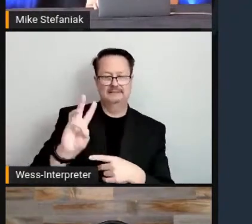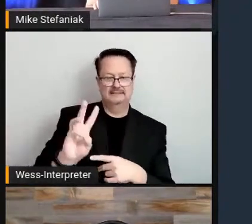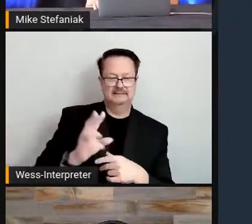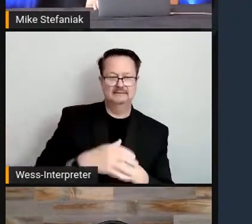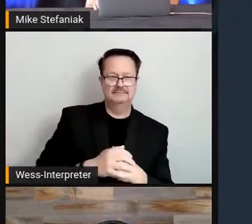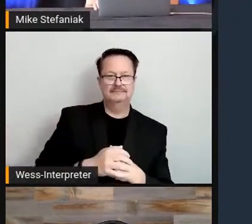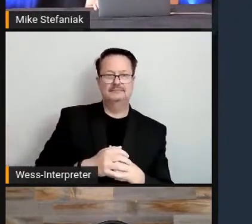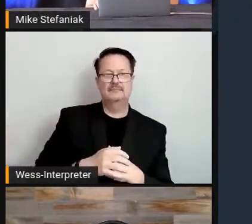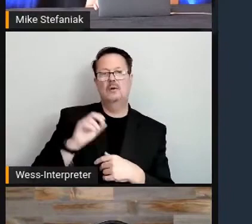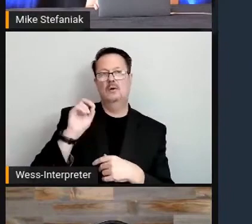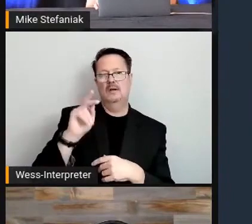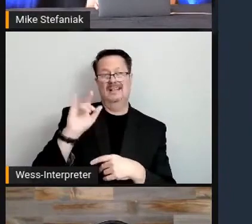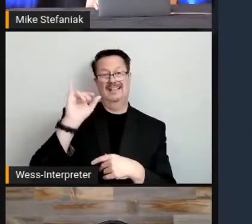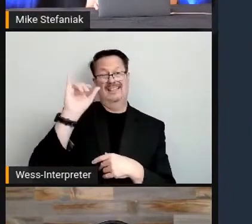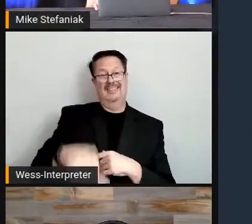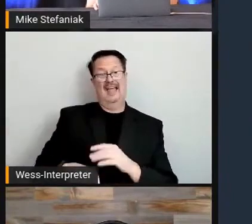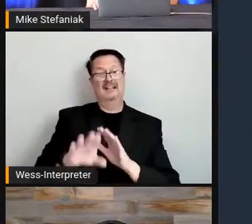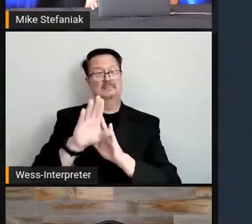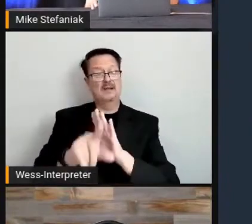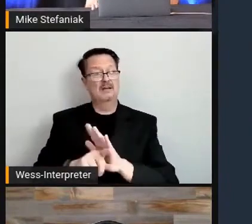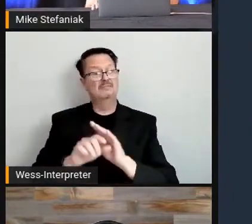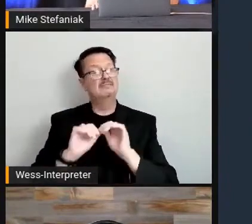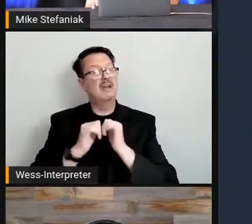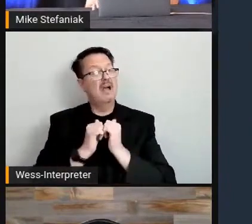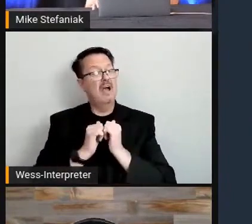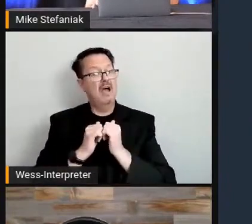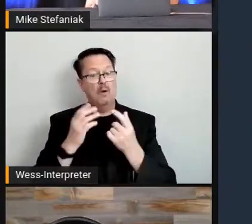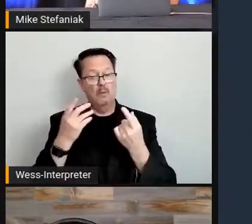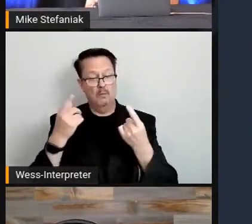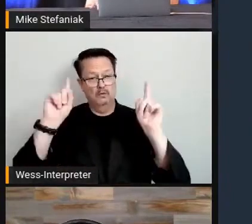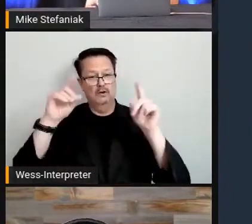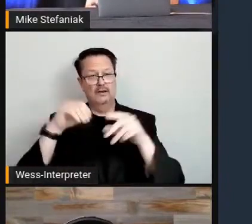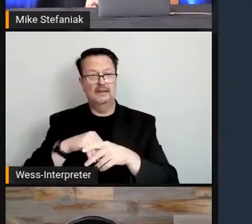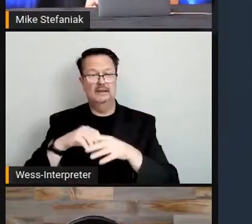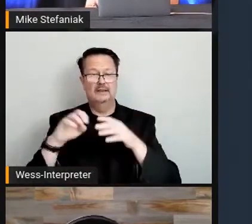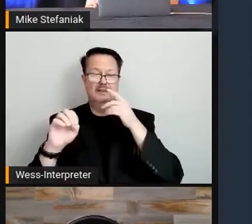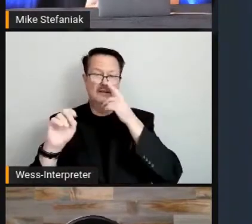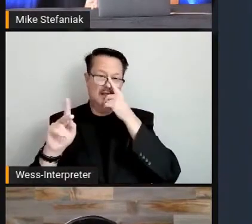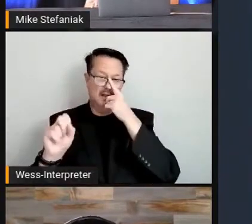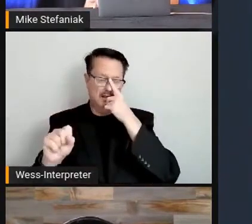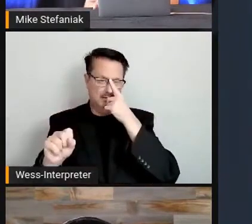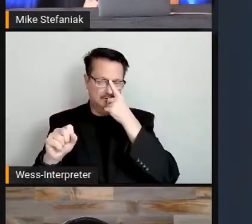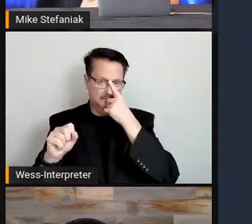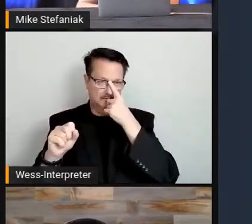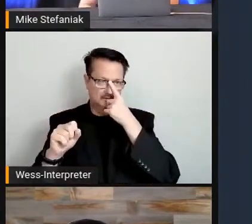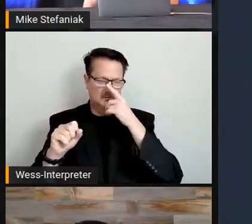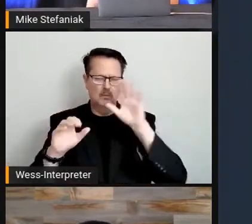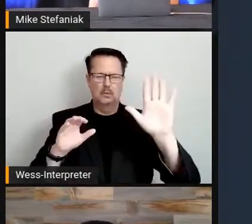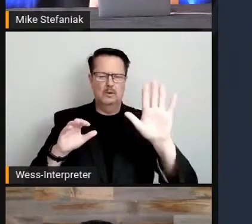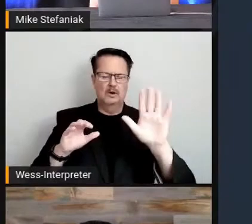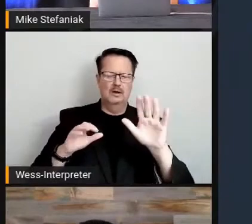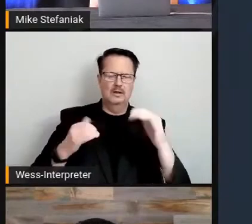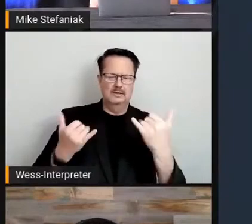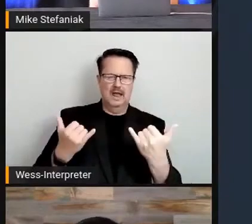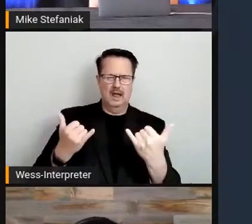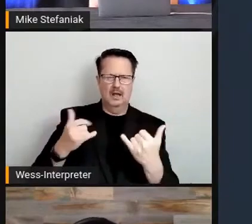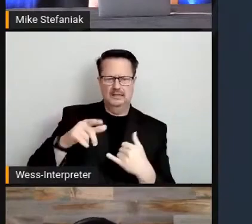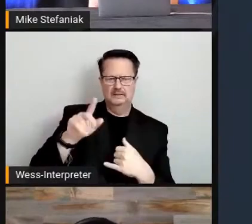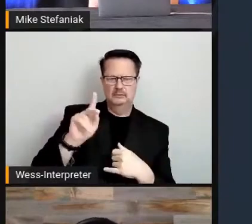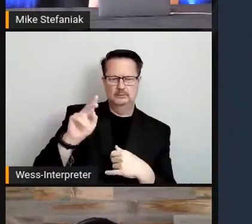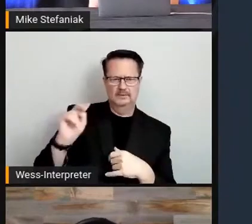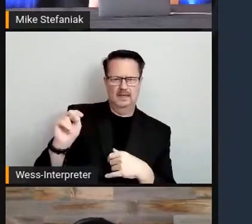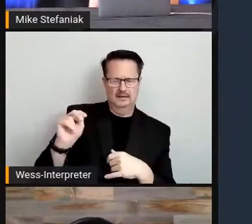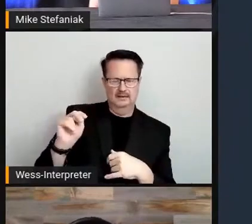Okay, so that's all the background. How is it going to work in EKS? Now, IPv6, this is Kubernetes. Shouldn't this be